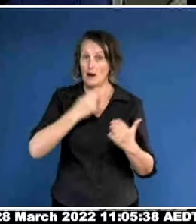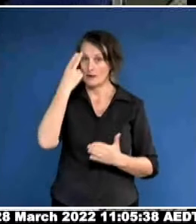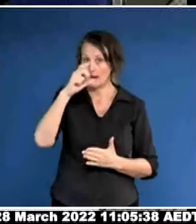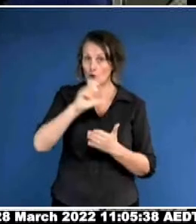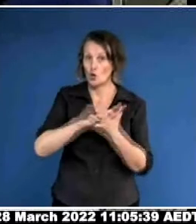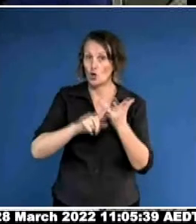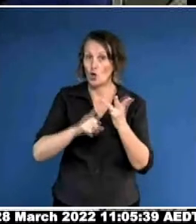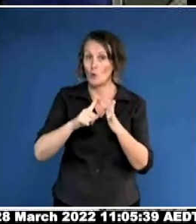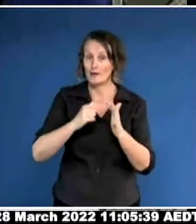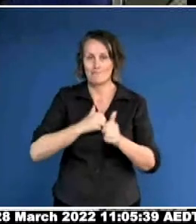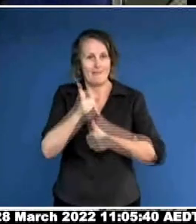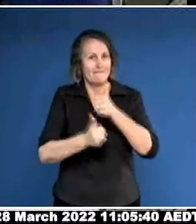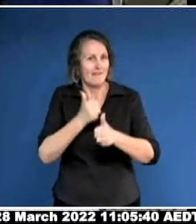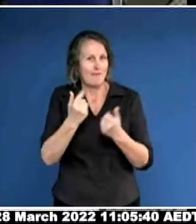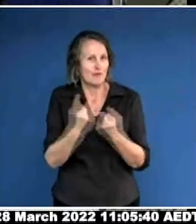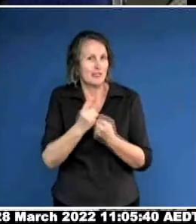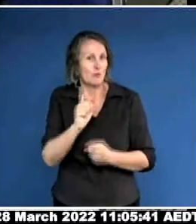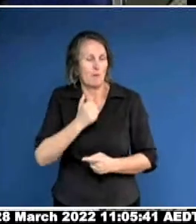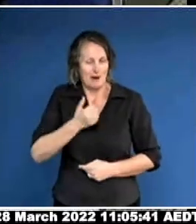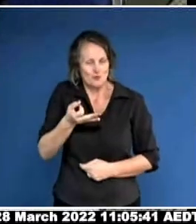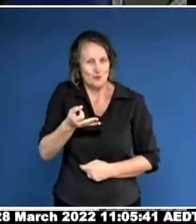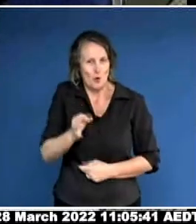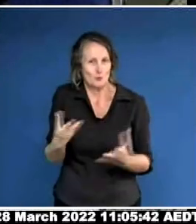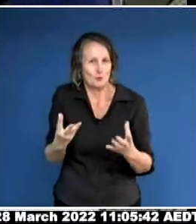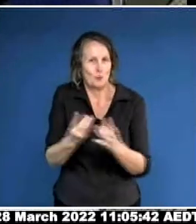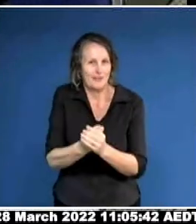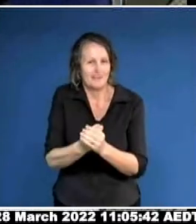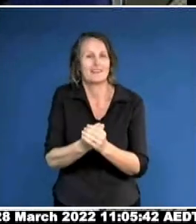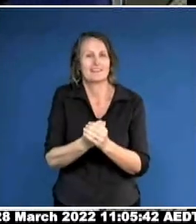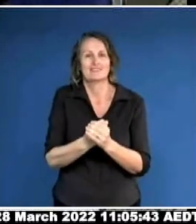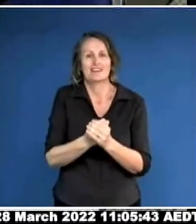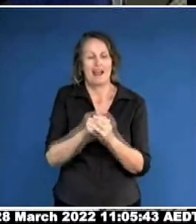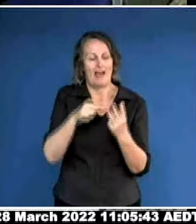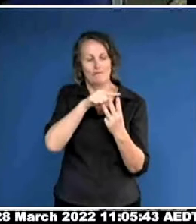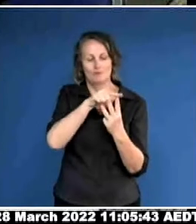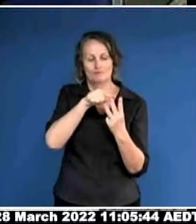my dogs, Cupcake, Mister, Messy and Spot.